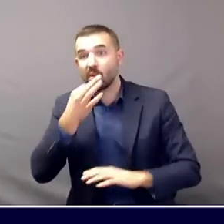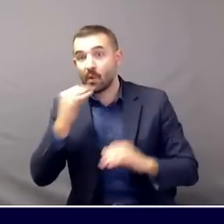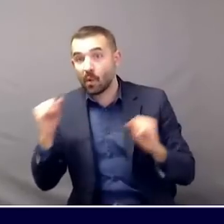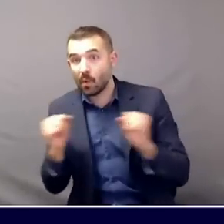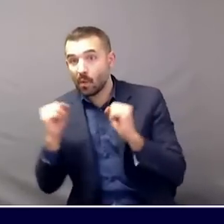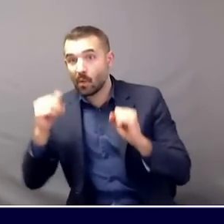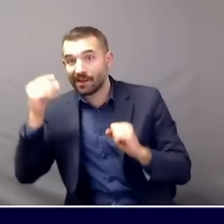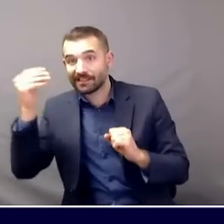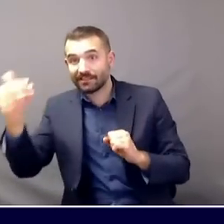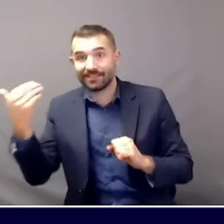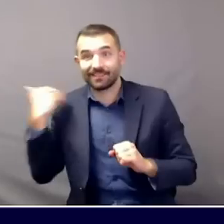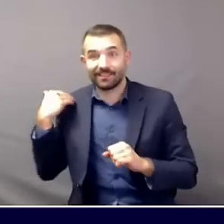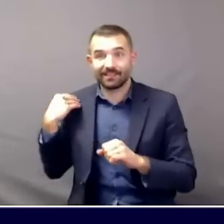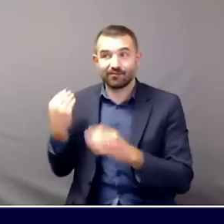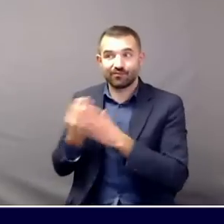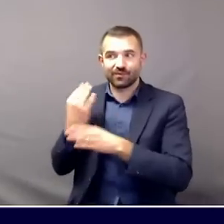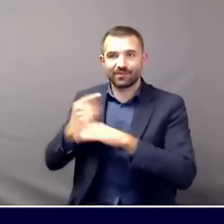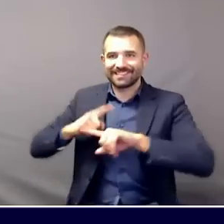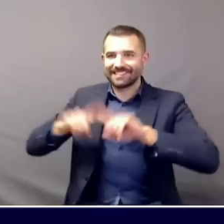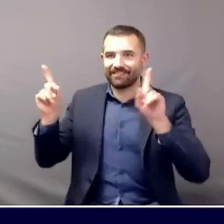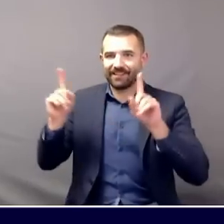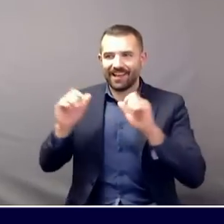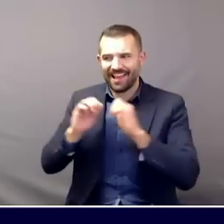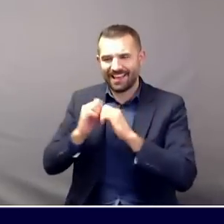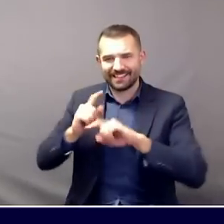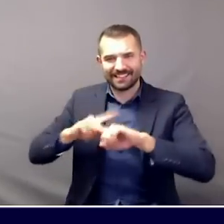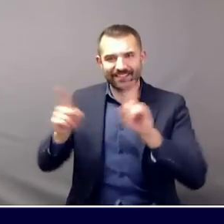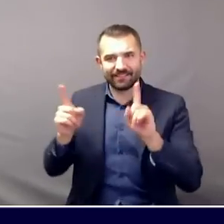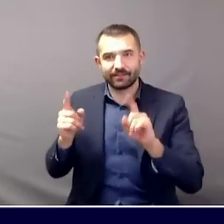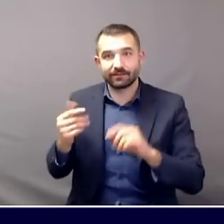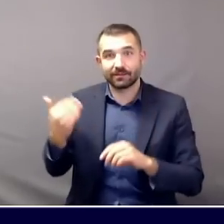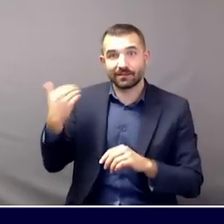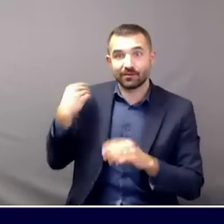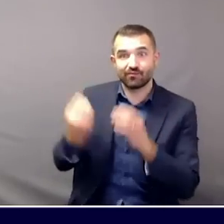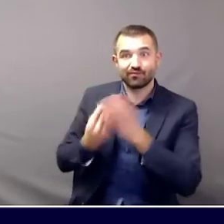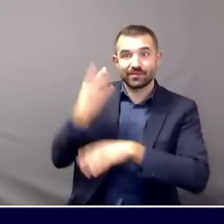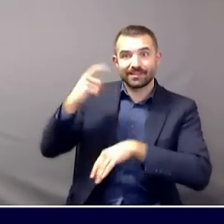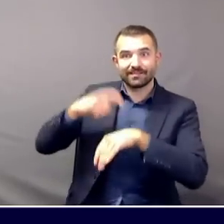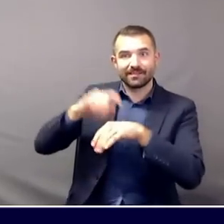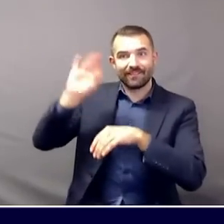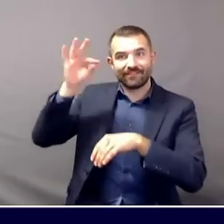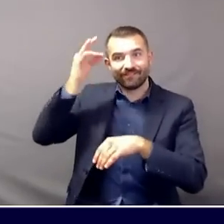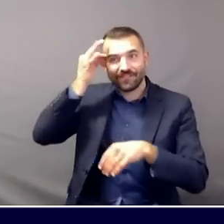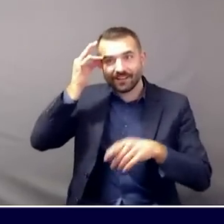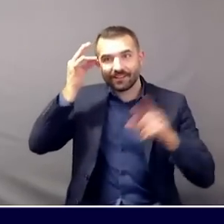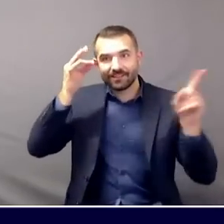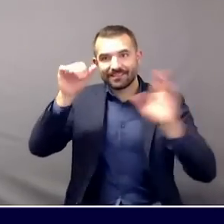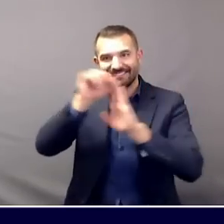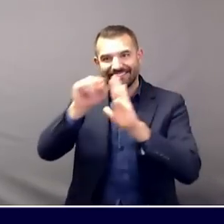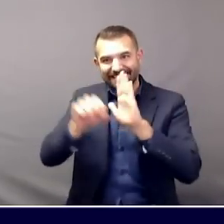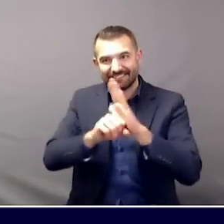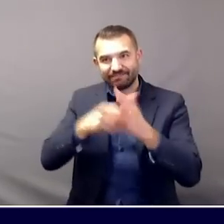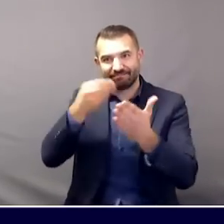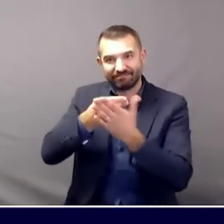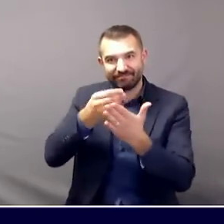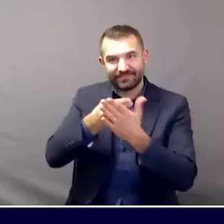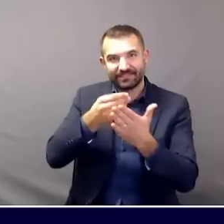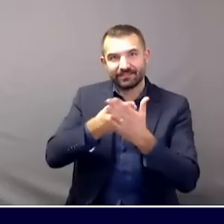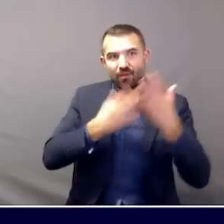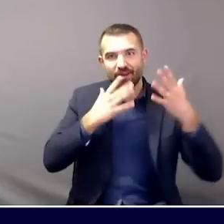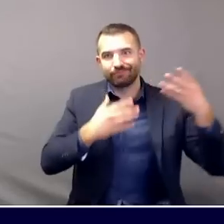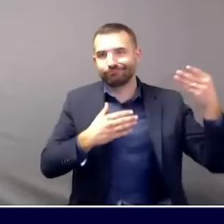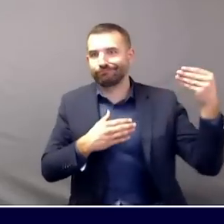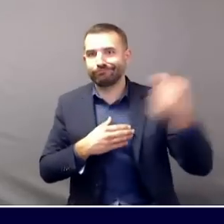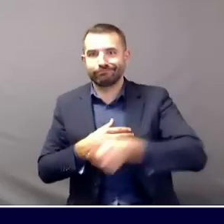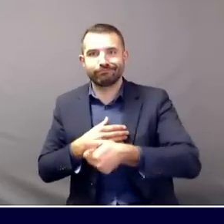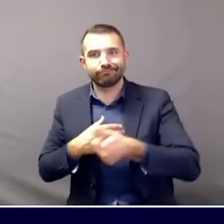state unemployment benefits expanded. The legislature, before they went home, expanded unemployment benefits, and the federal